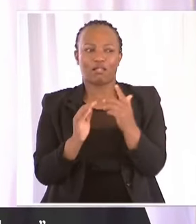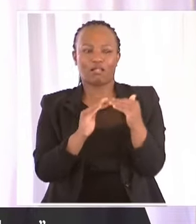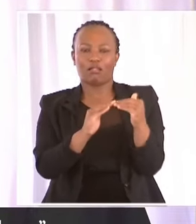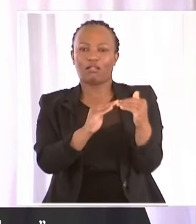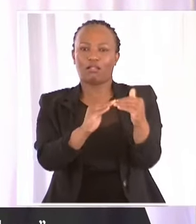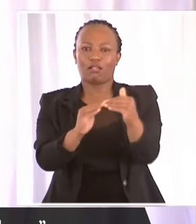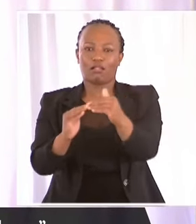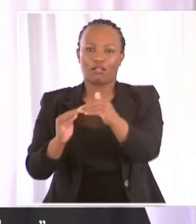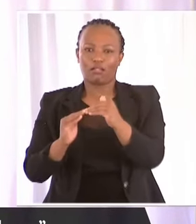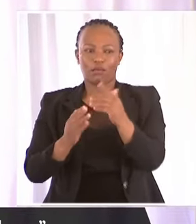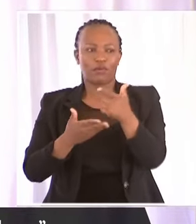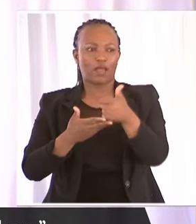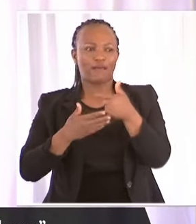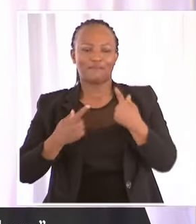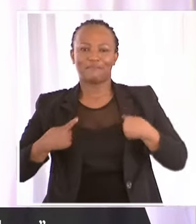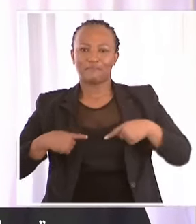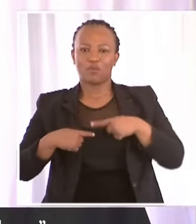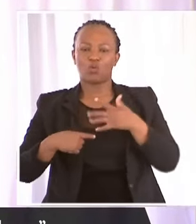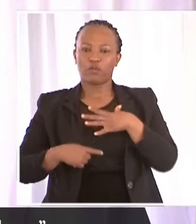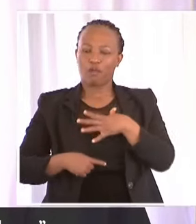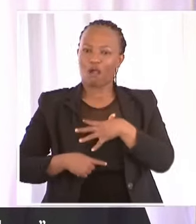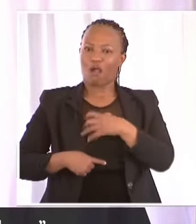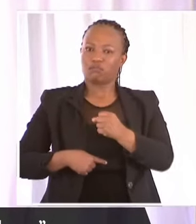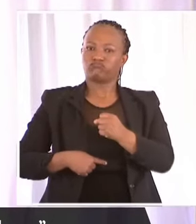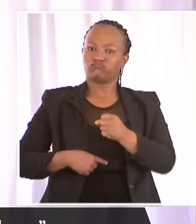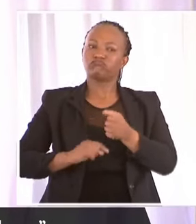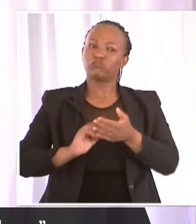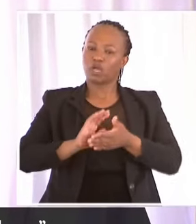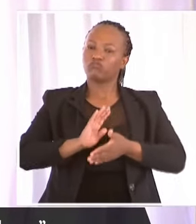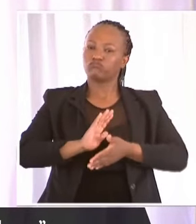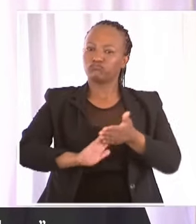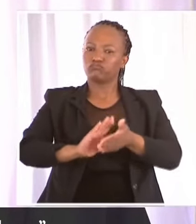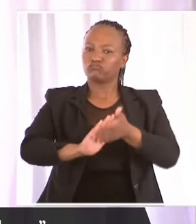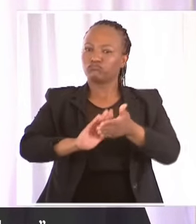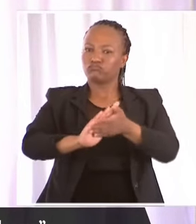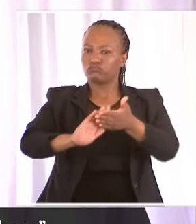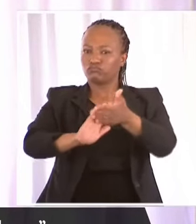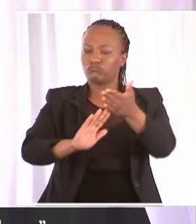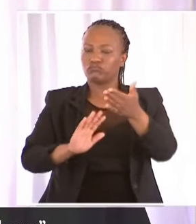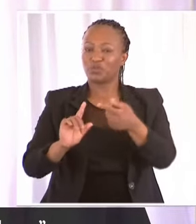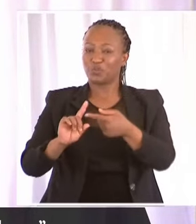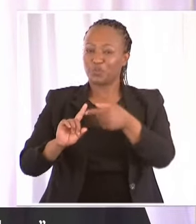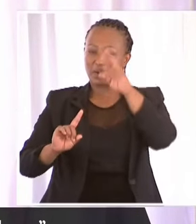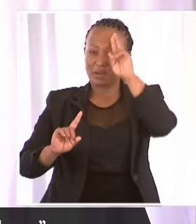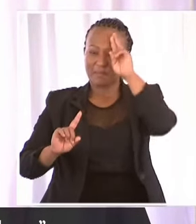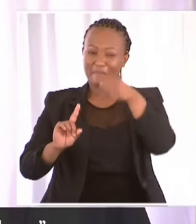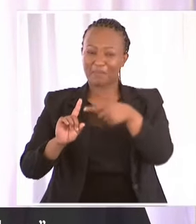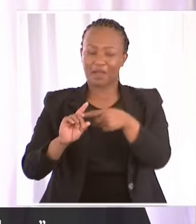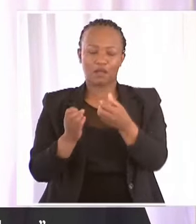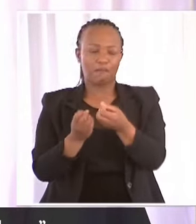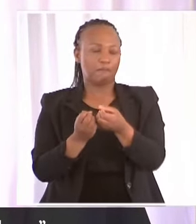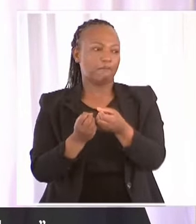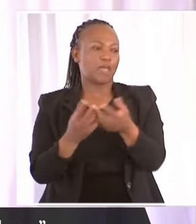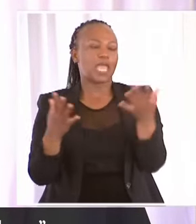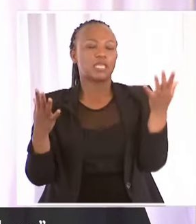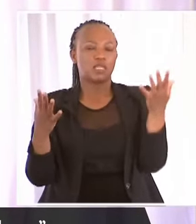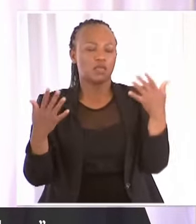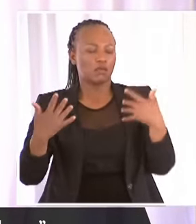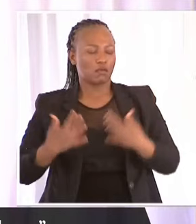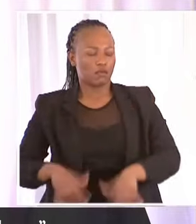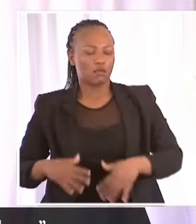us courage to go on. Comrade Aziz will be remembered for his many fine